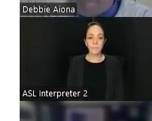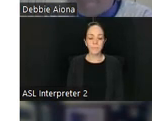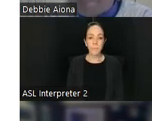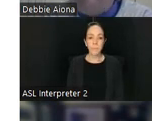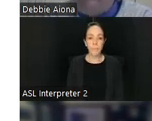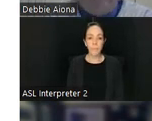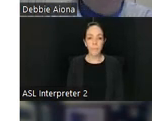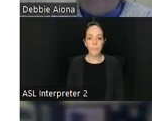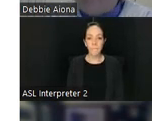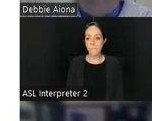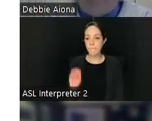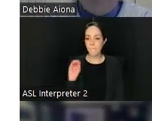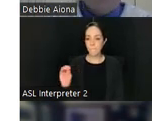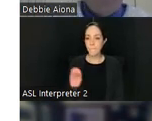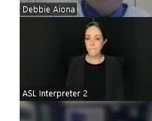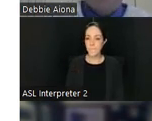Okay, it doesn't seem like there is.